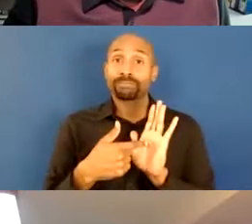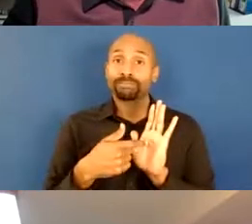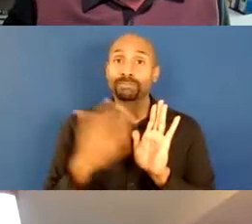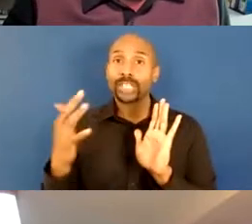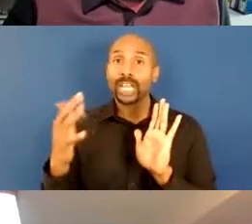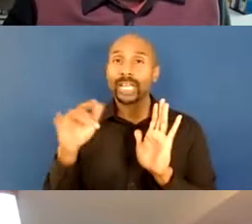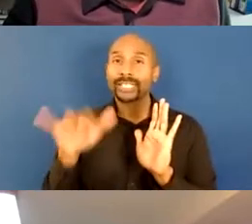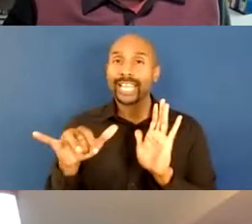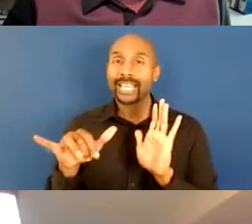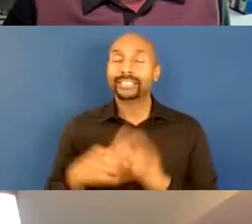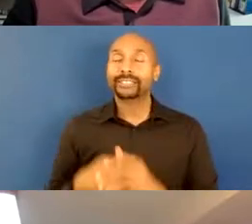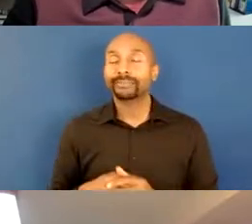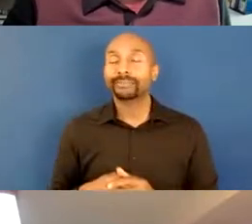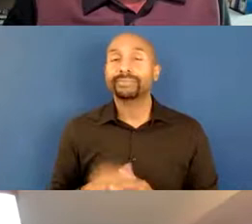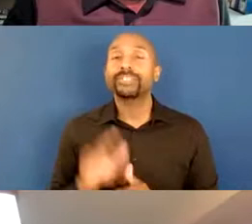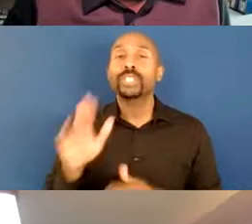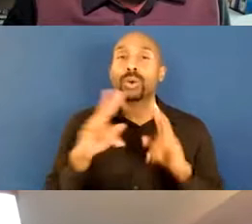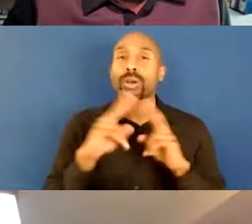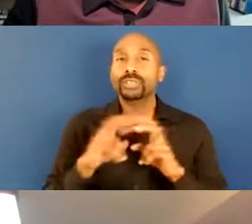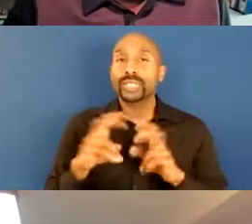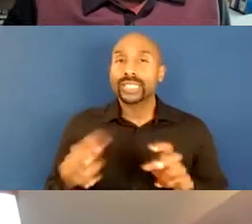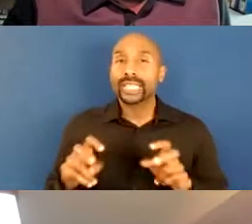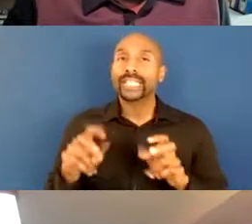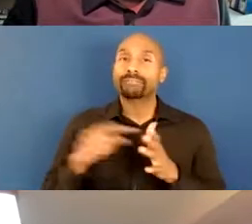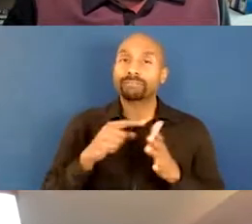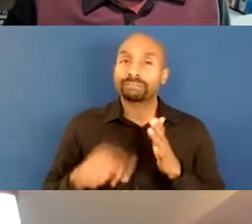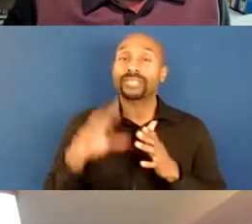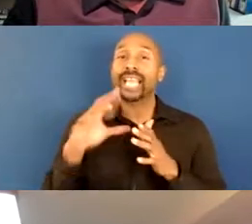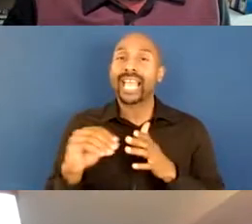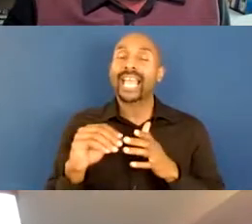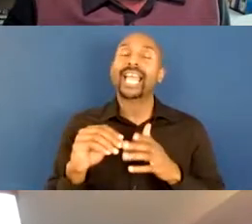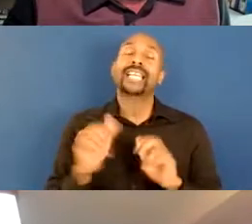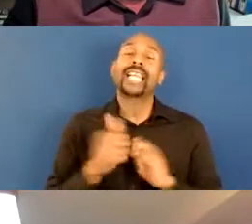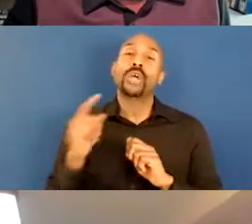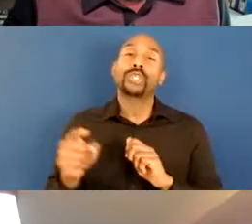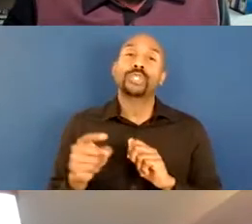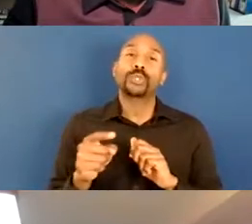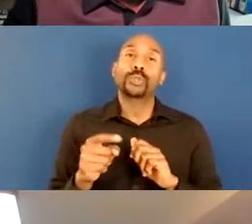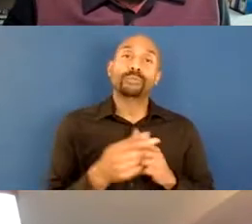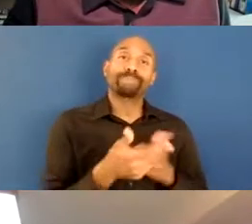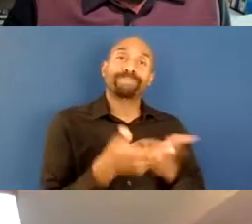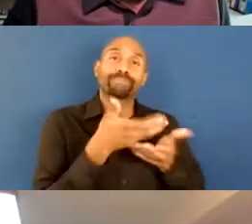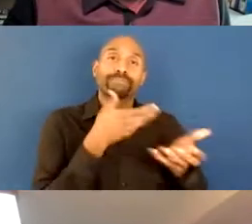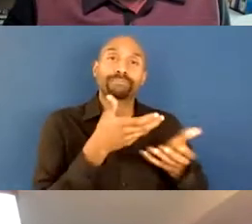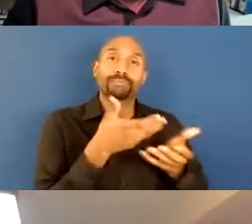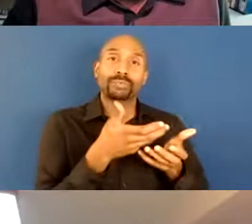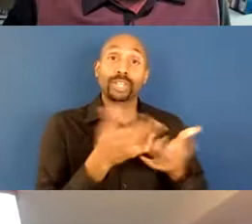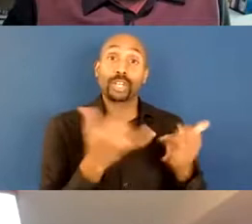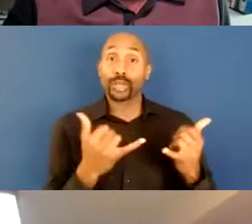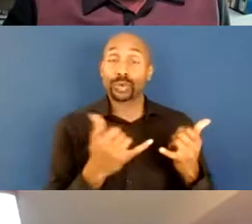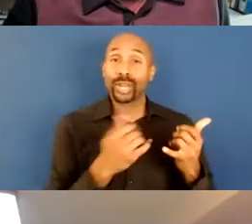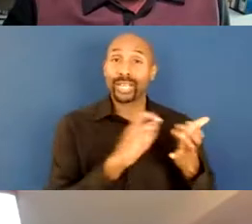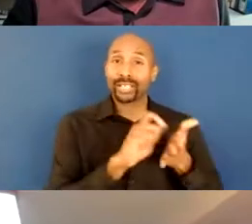Your critique, your engagement with the existing literature, I found it